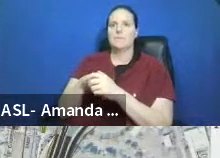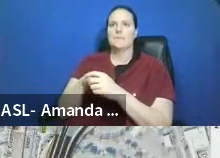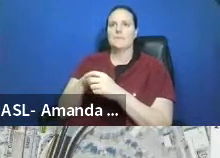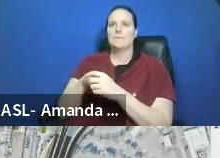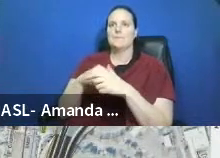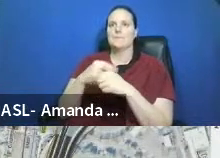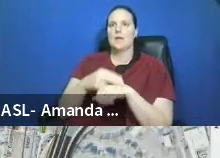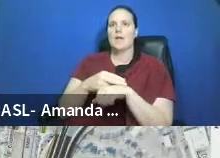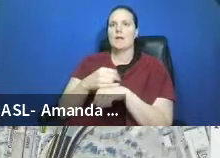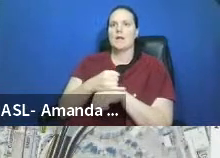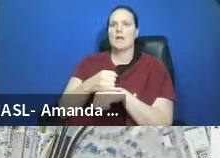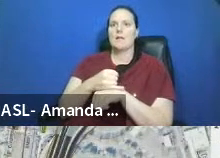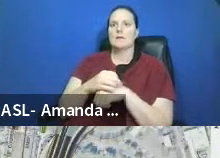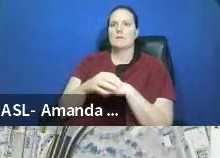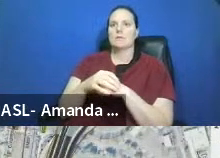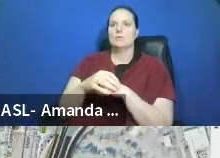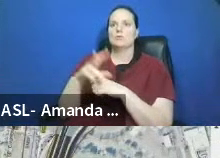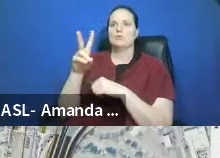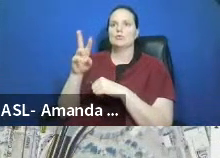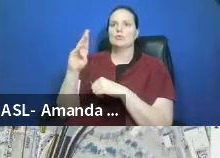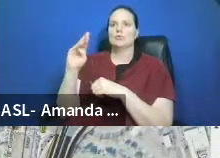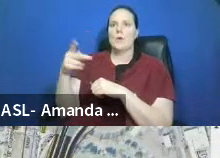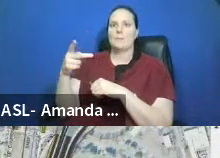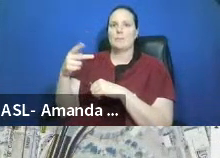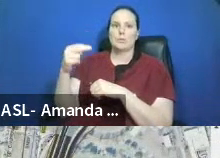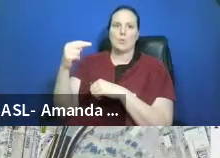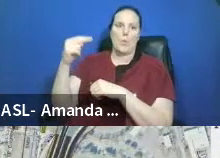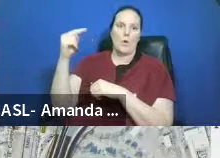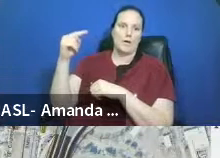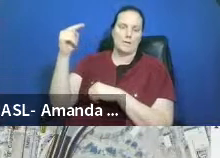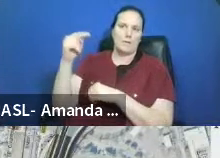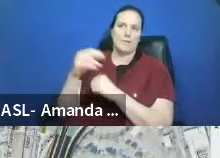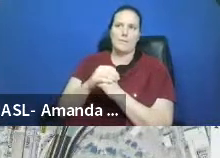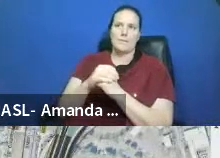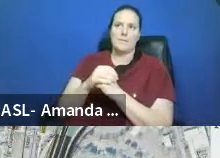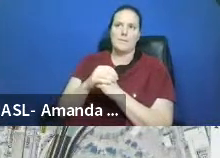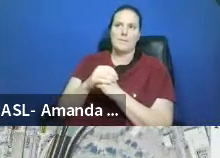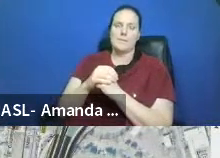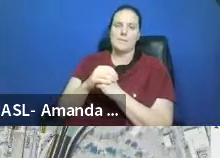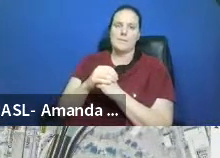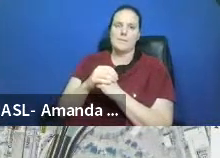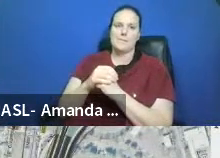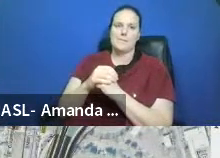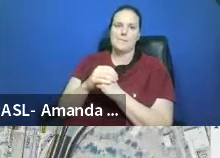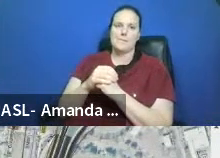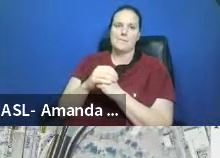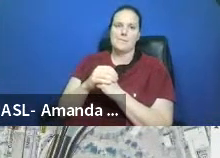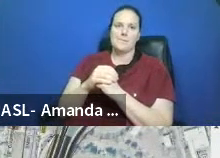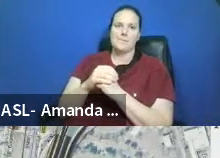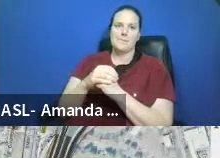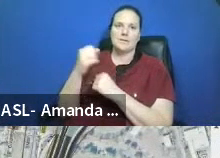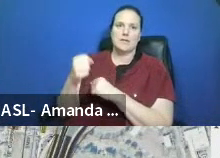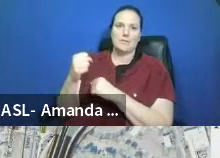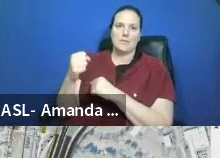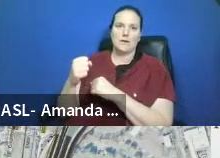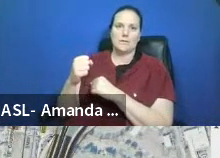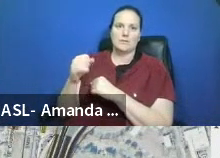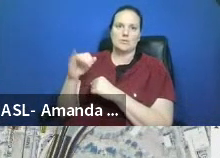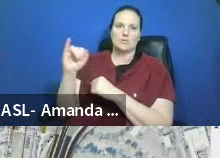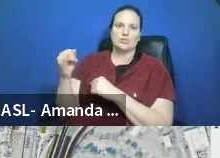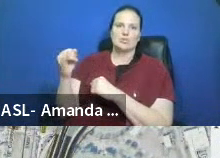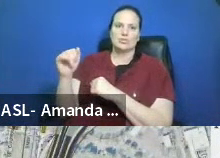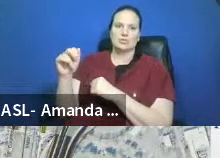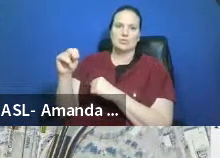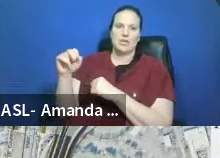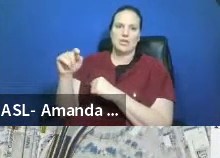Island. The 2 ramps from the north exit, southbound ends up at Jansen Drive,